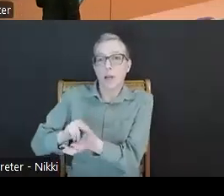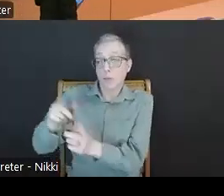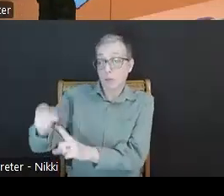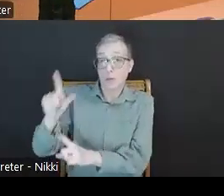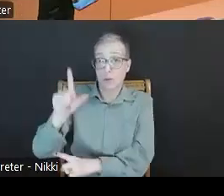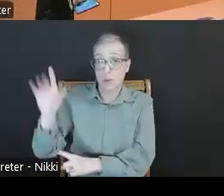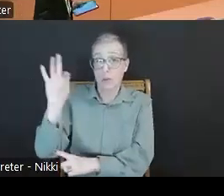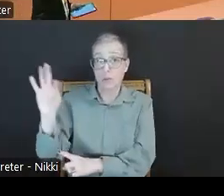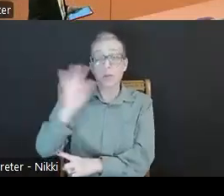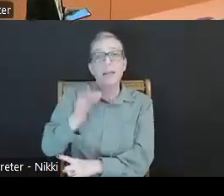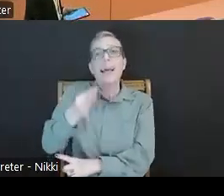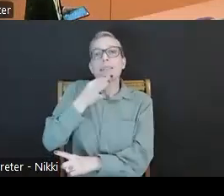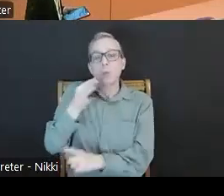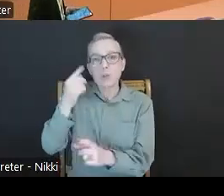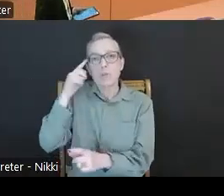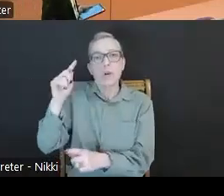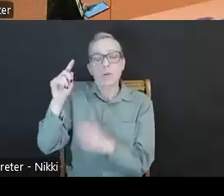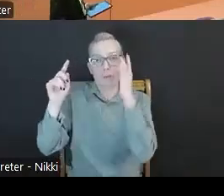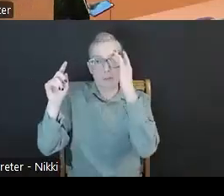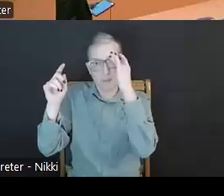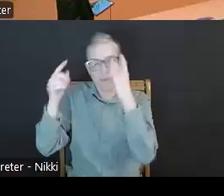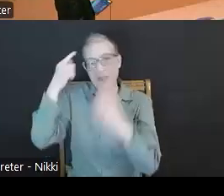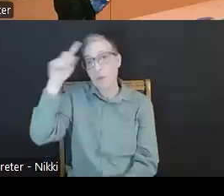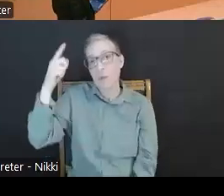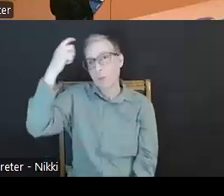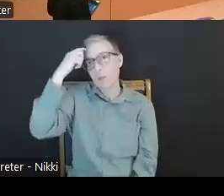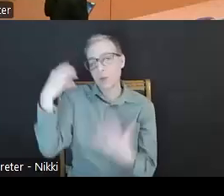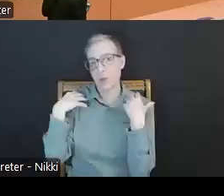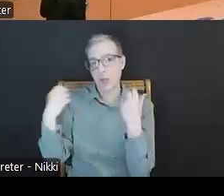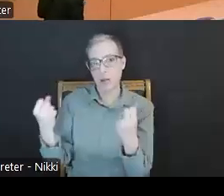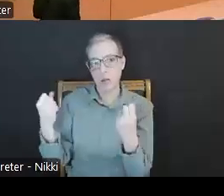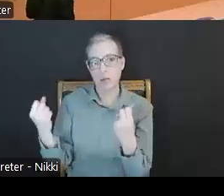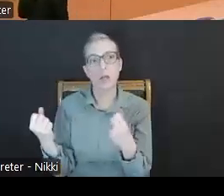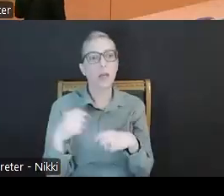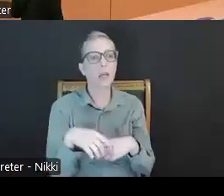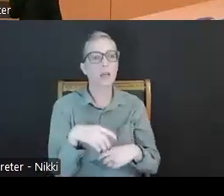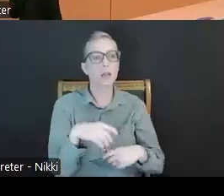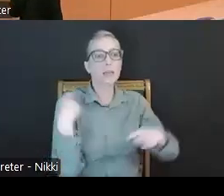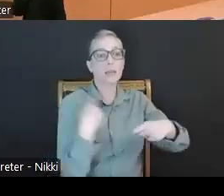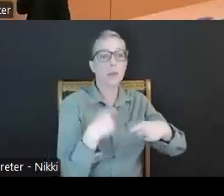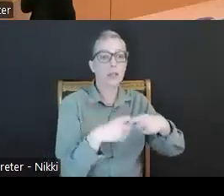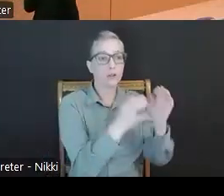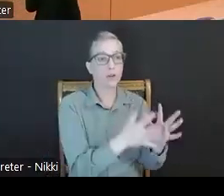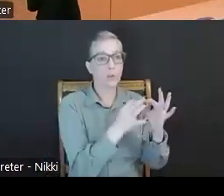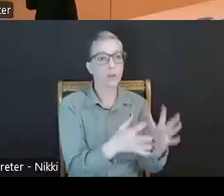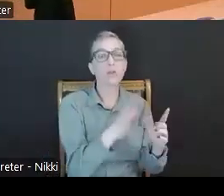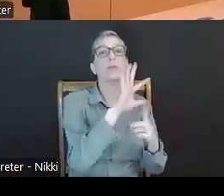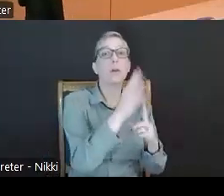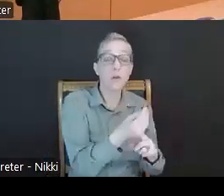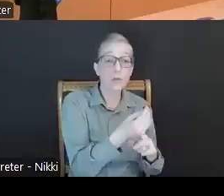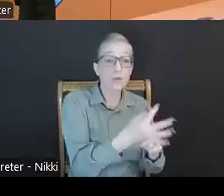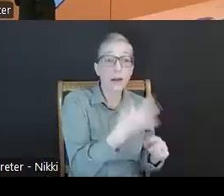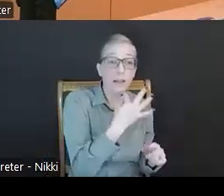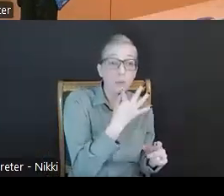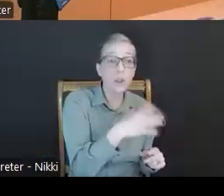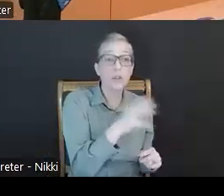and Spanish interpreters are cultural experts too, in a whole bunch of different like subcultures. So it would be really fascinating to